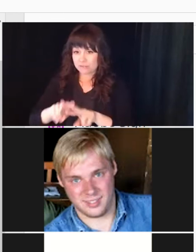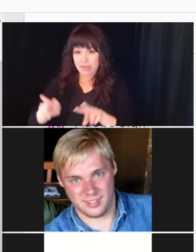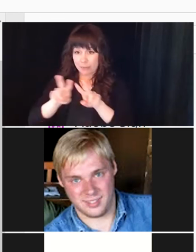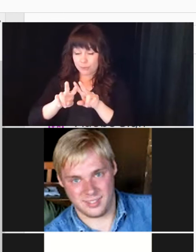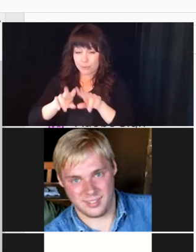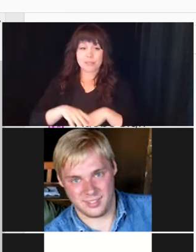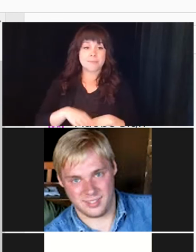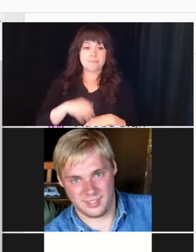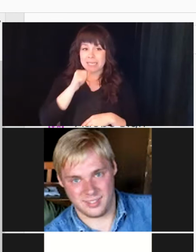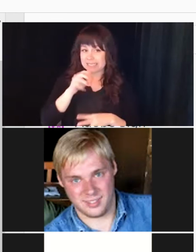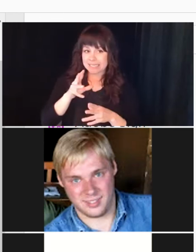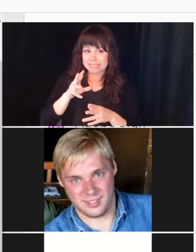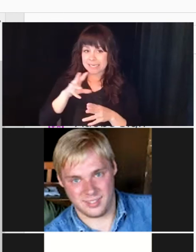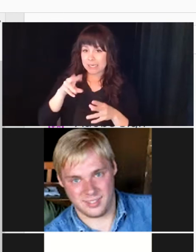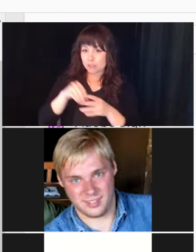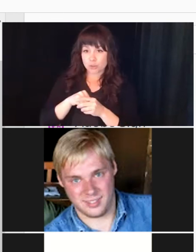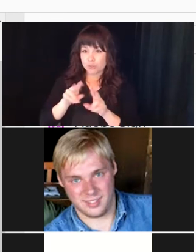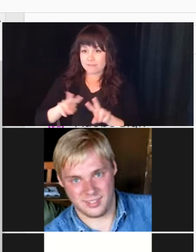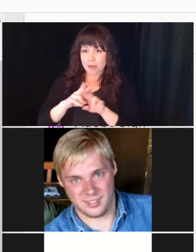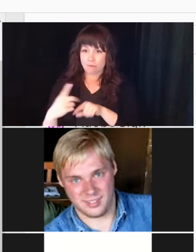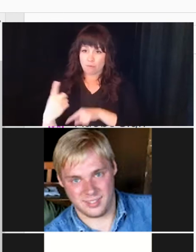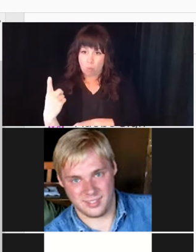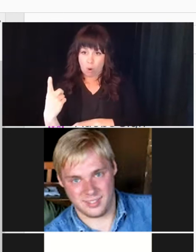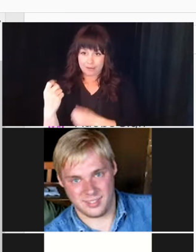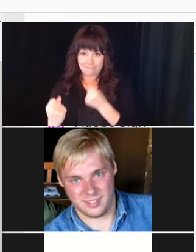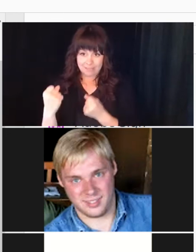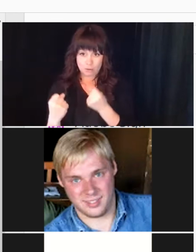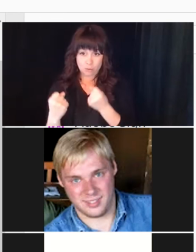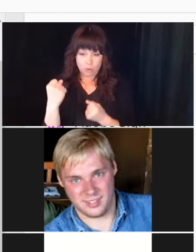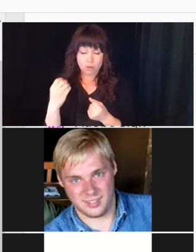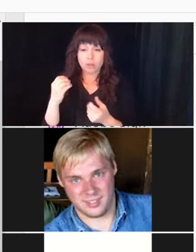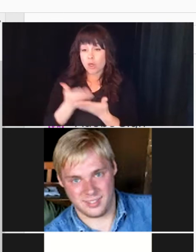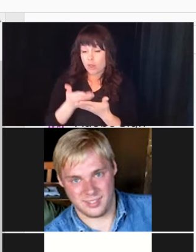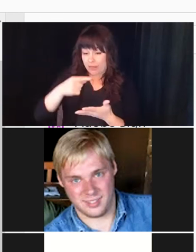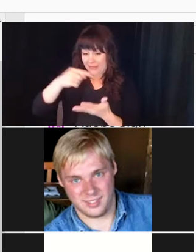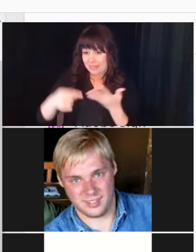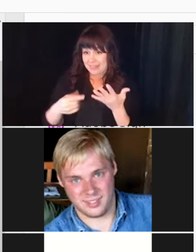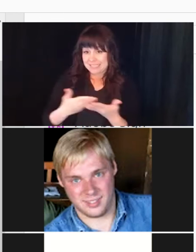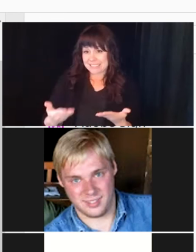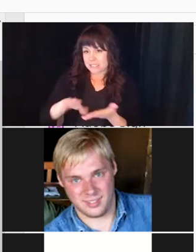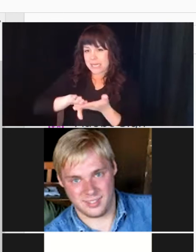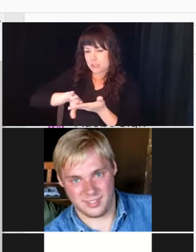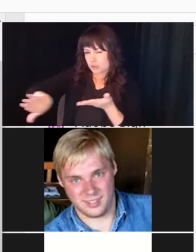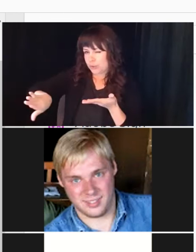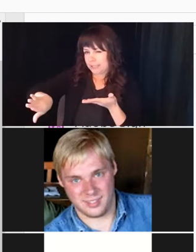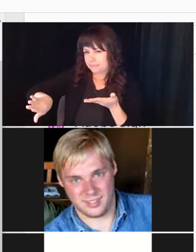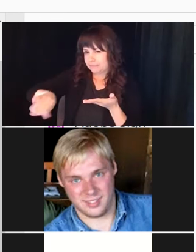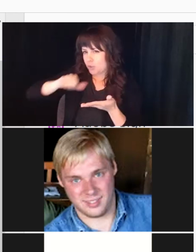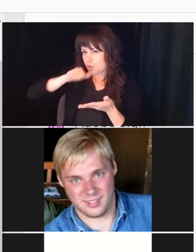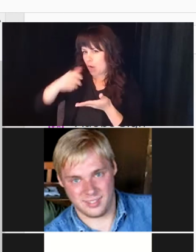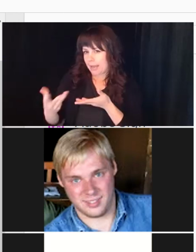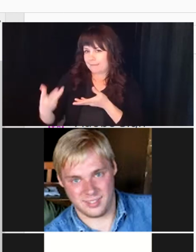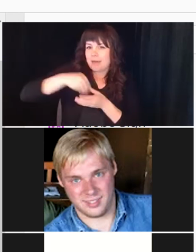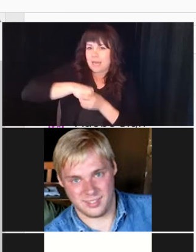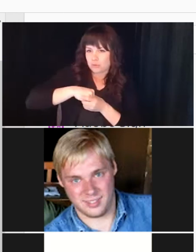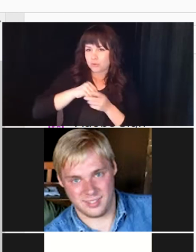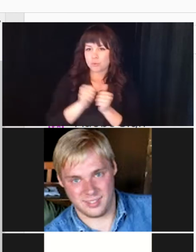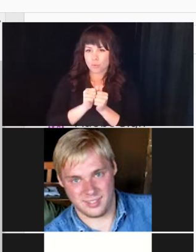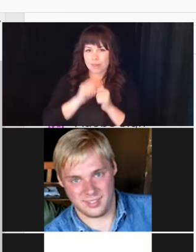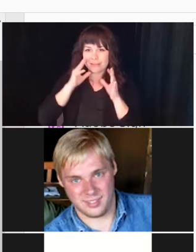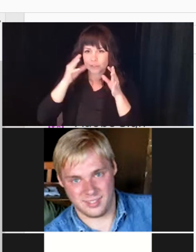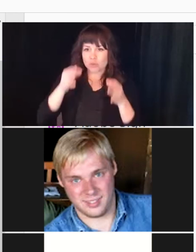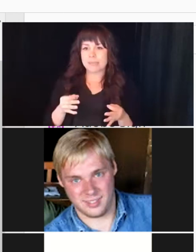Those things are excluded when they're looking at resources for SSI eligibility. You know, at initial